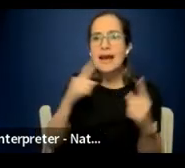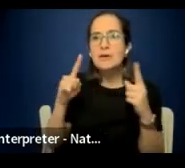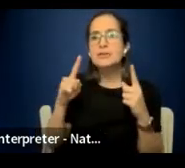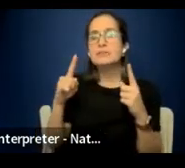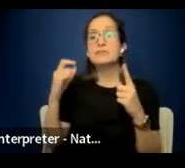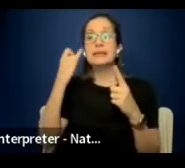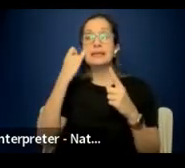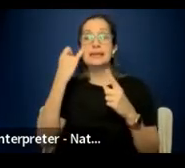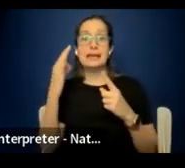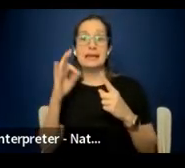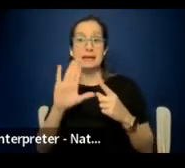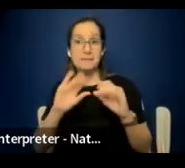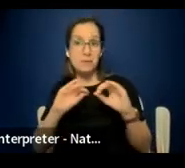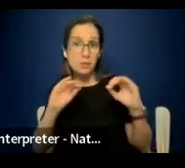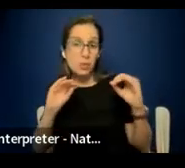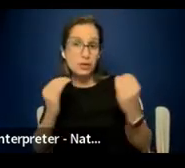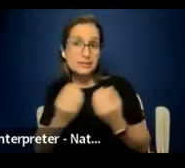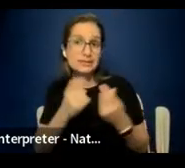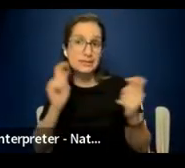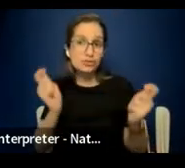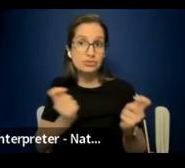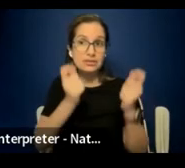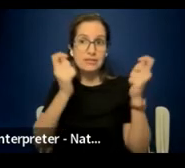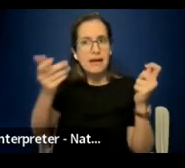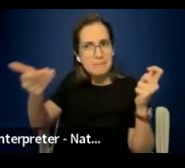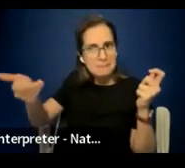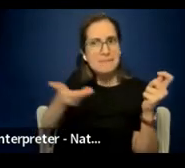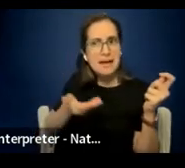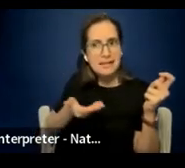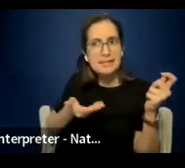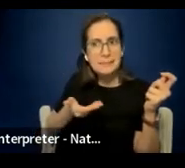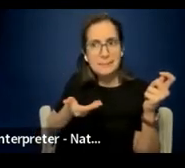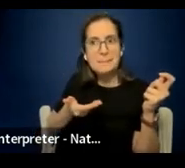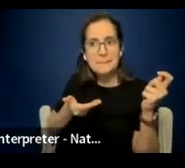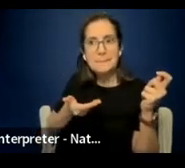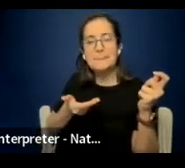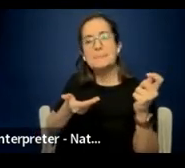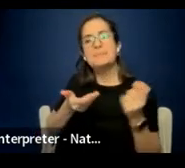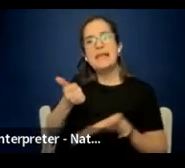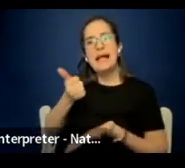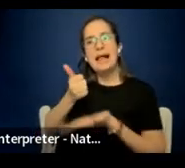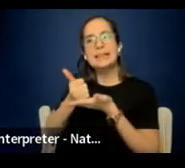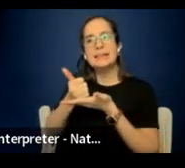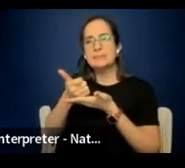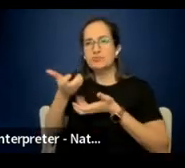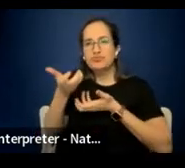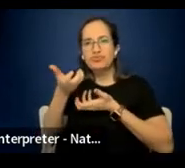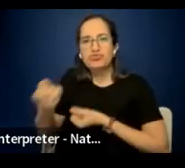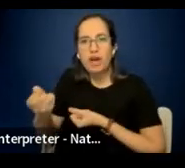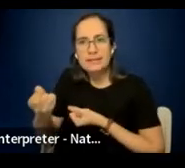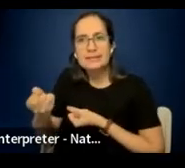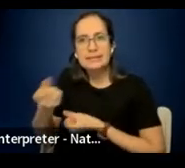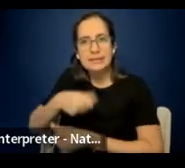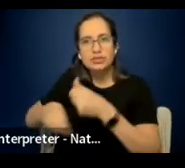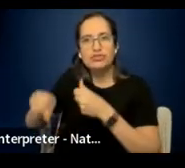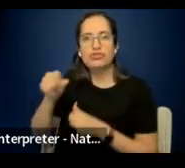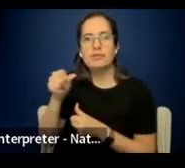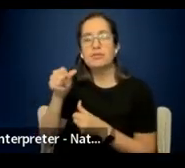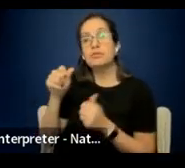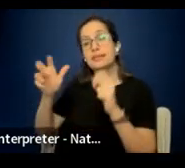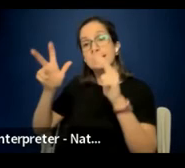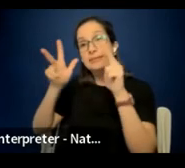doing celebrations, you know, invite volunteers, you know, building trust with your volunteers, really listening to them